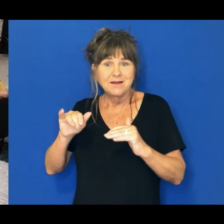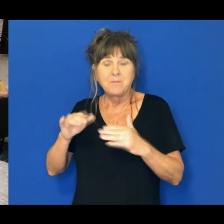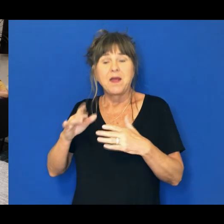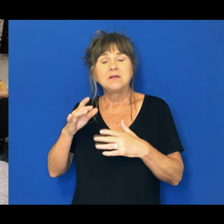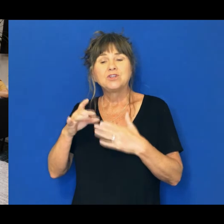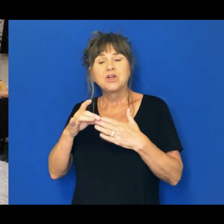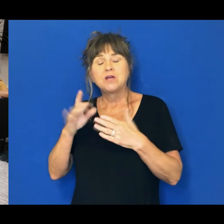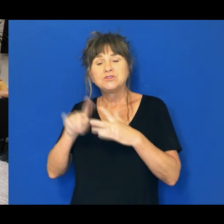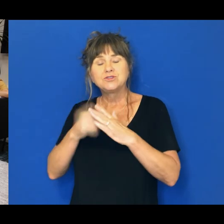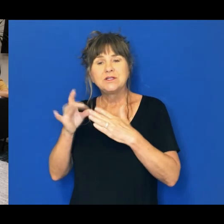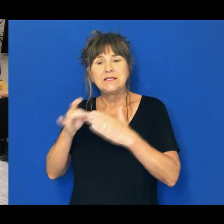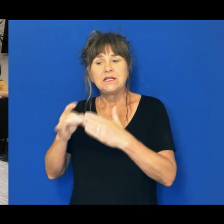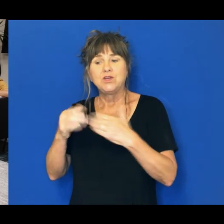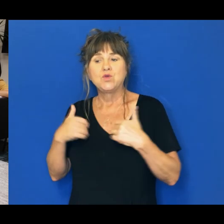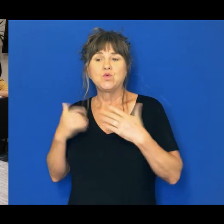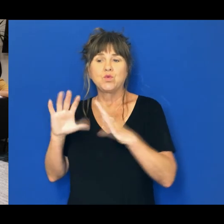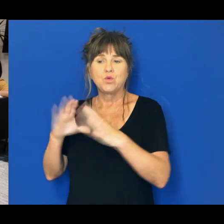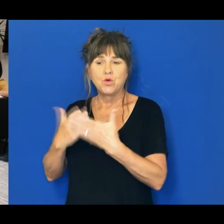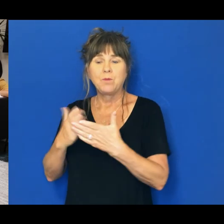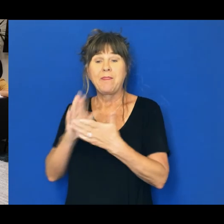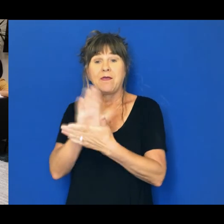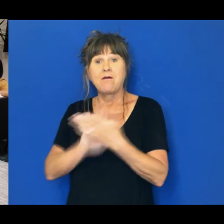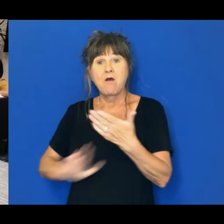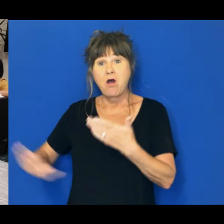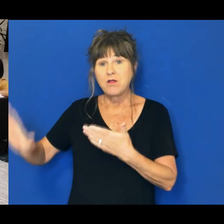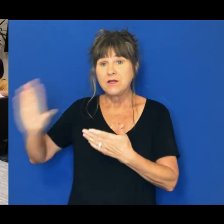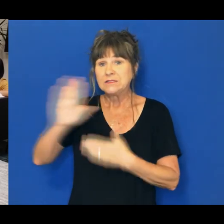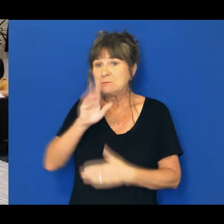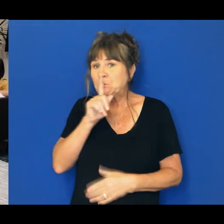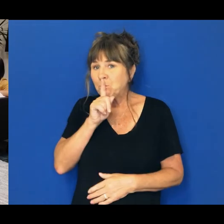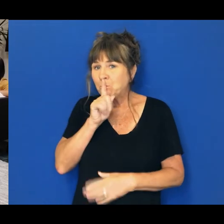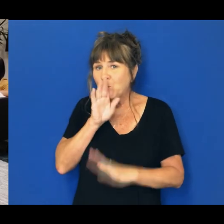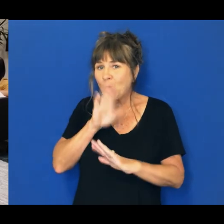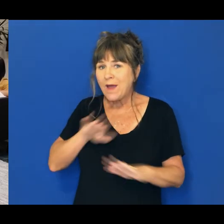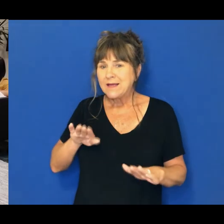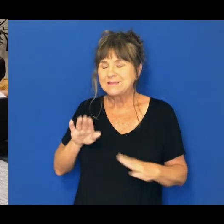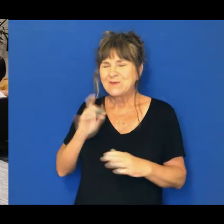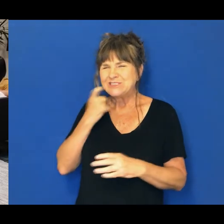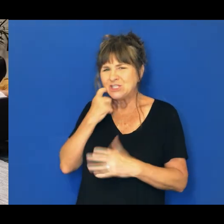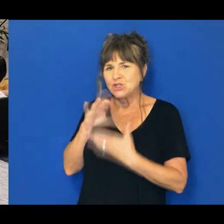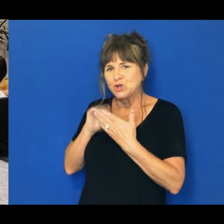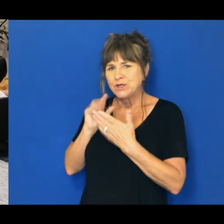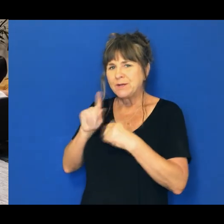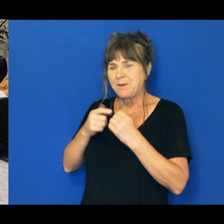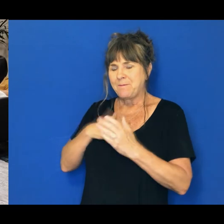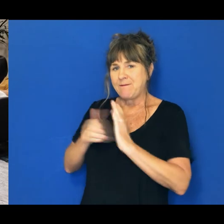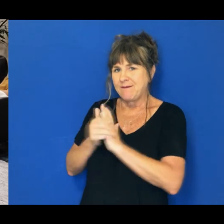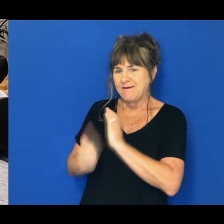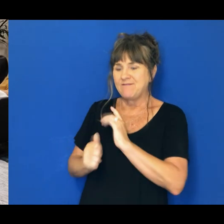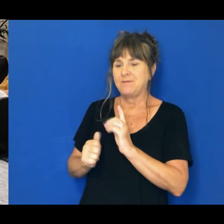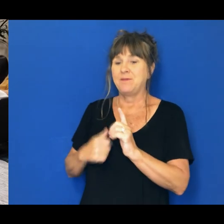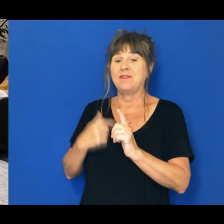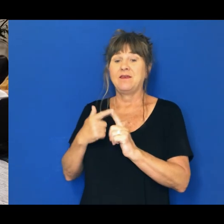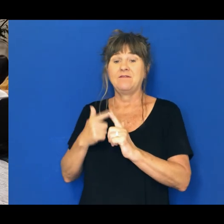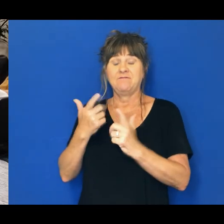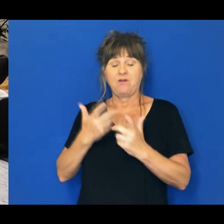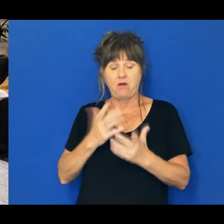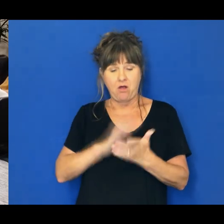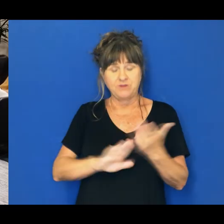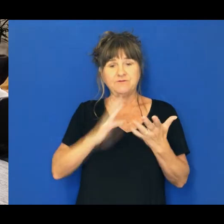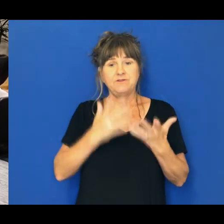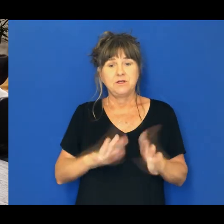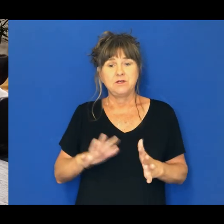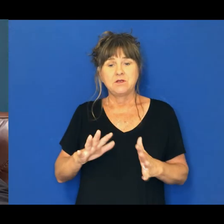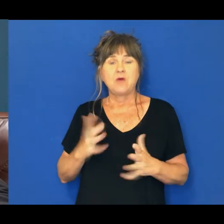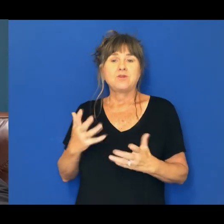it, but I began leading in like youth group. And then when I went to college, I didn't tell anybody because I was just like discovering this gift. Right. But then by the time I was